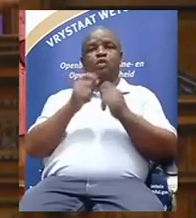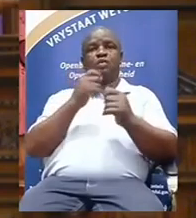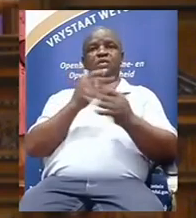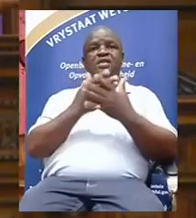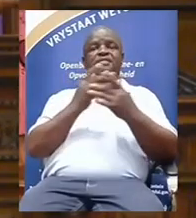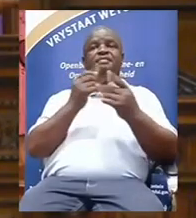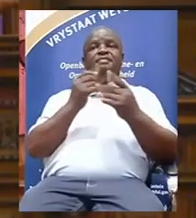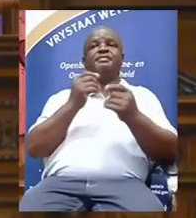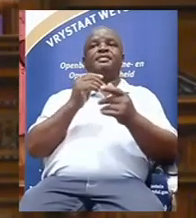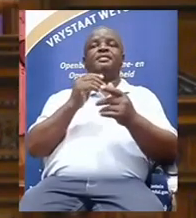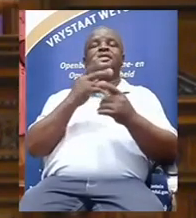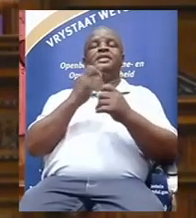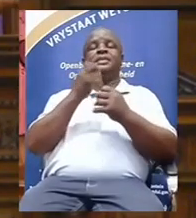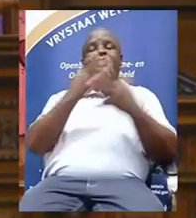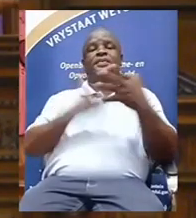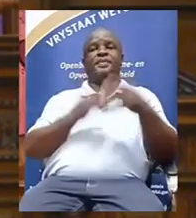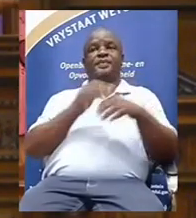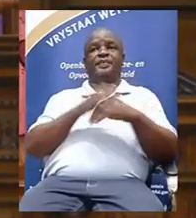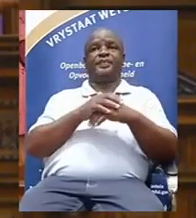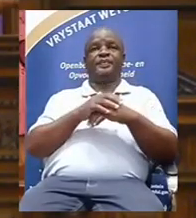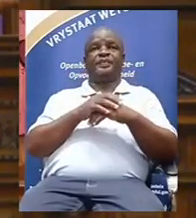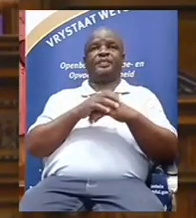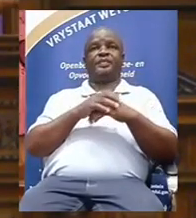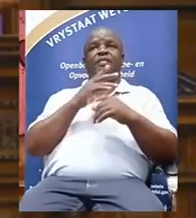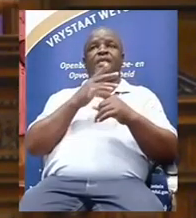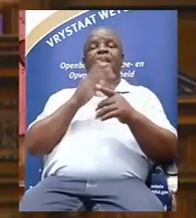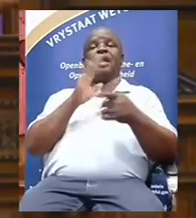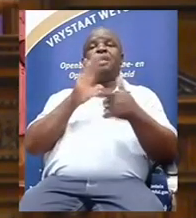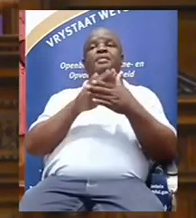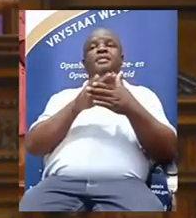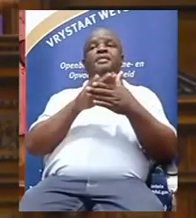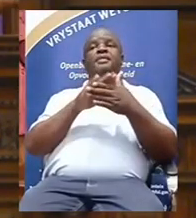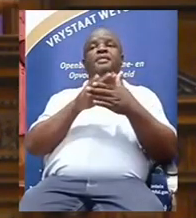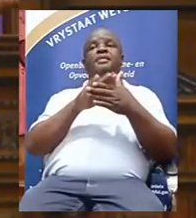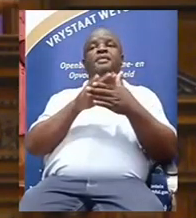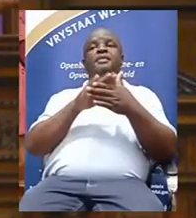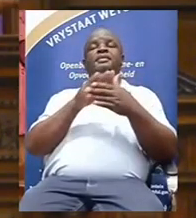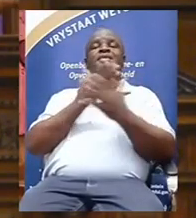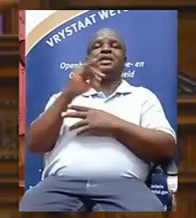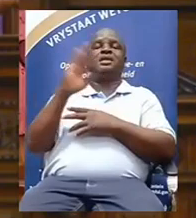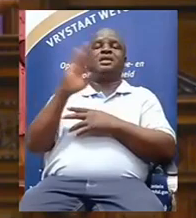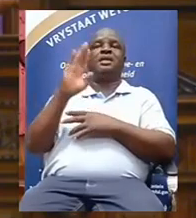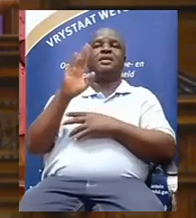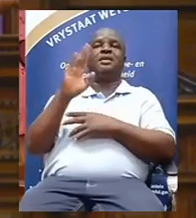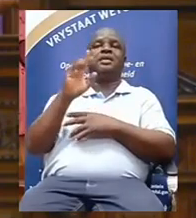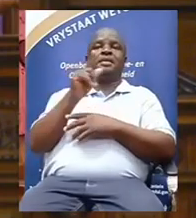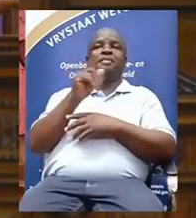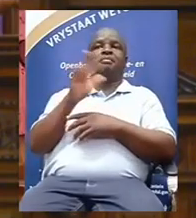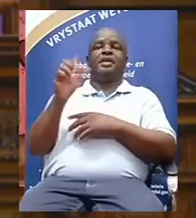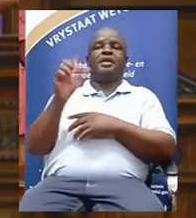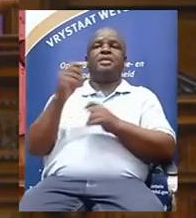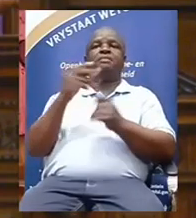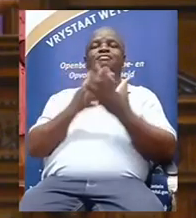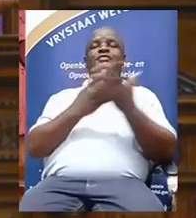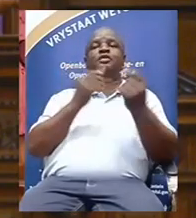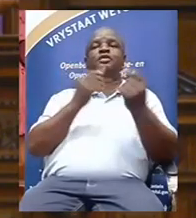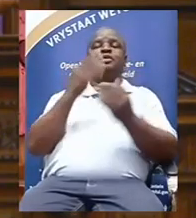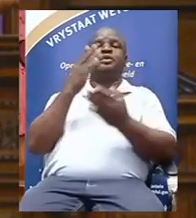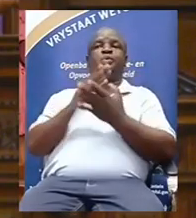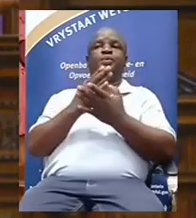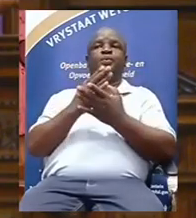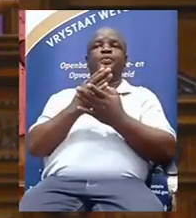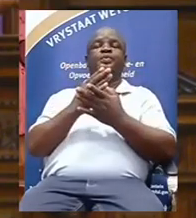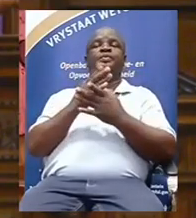settlements, respectively. The purpose of the NHI bill is to enable the department to